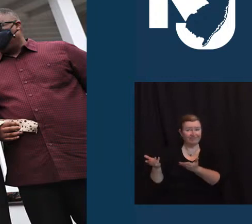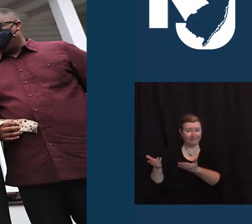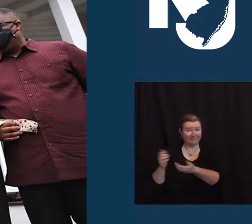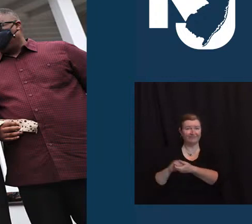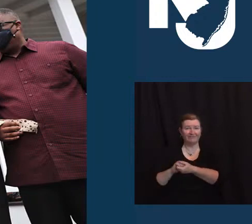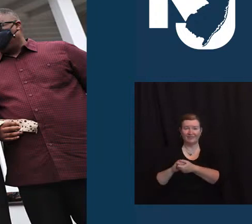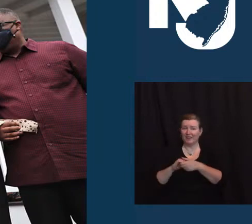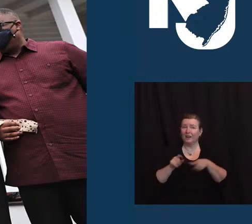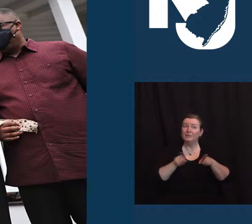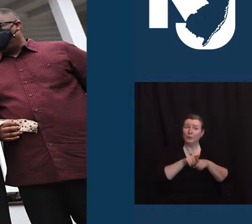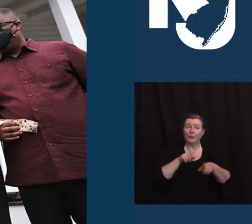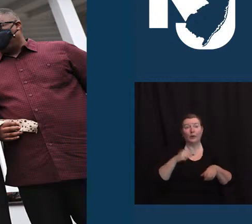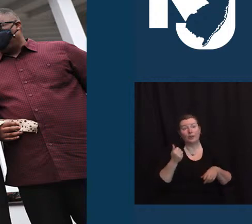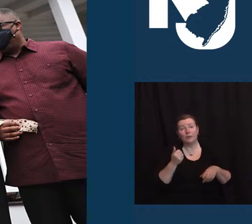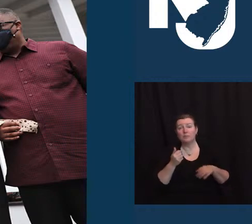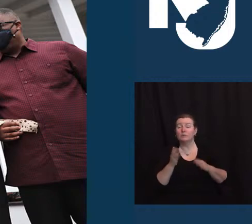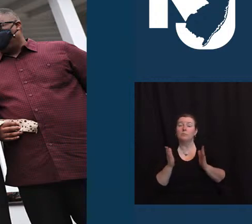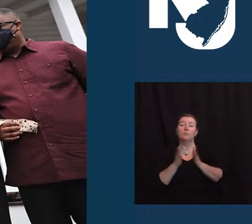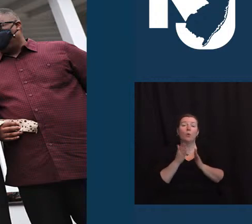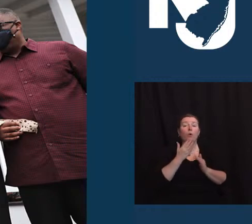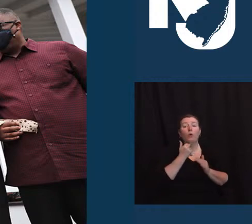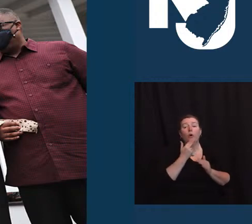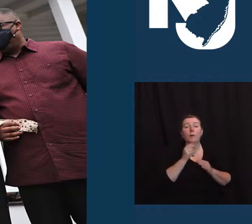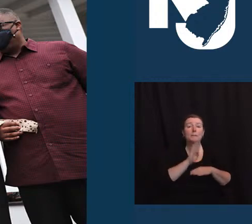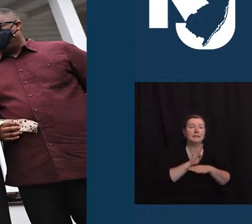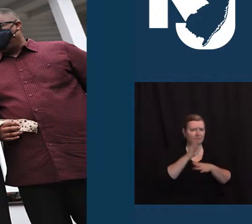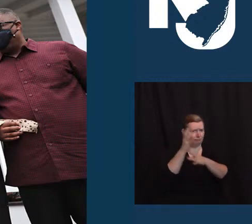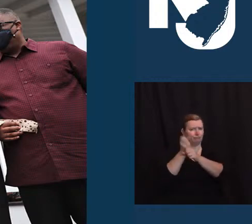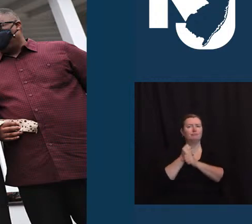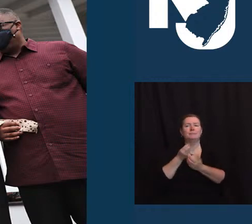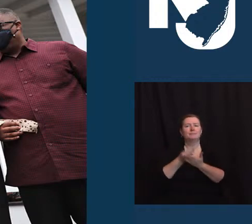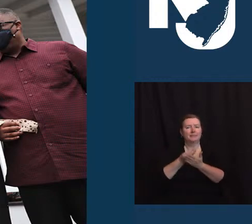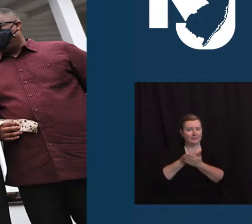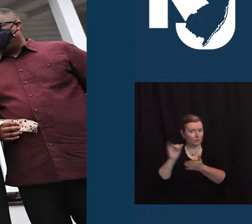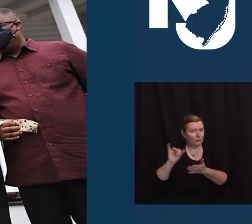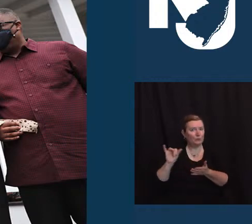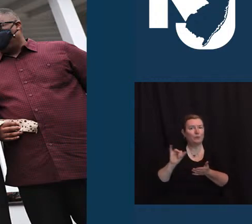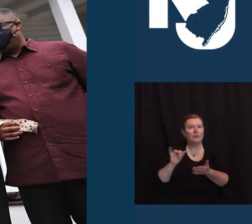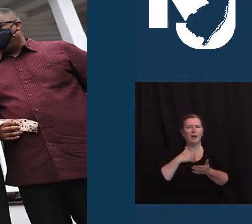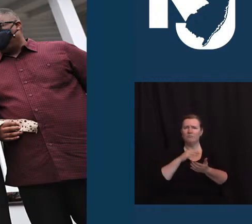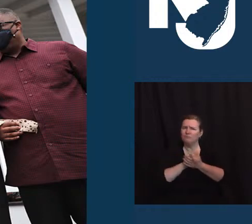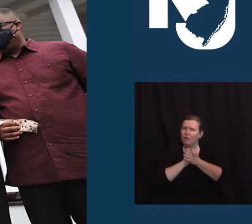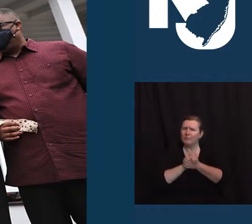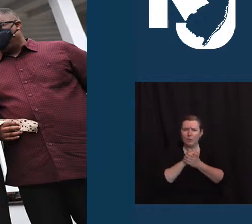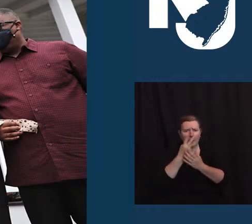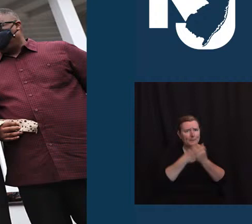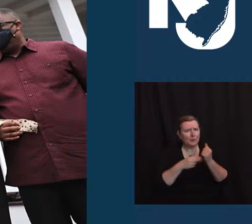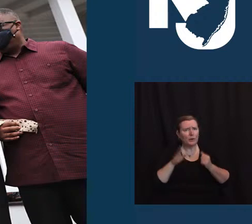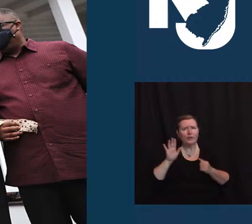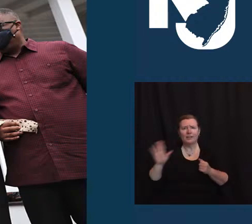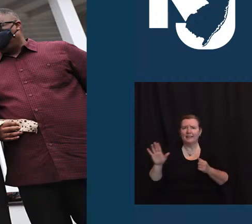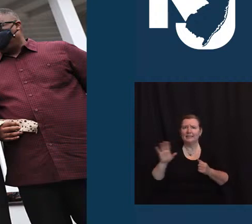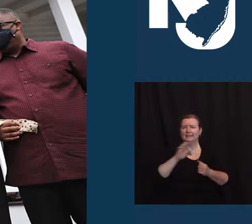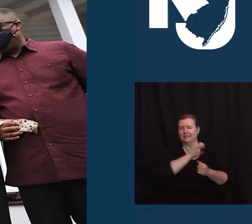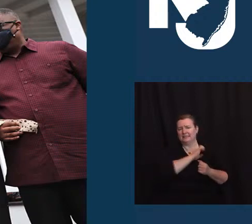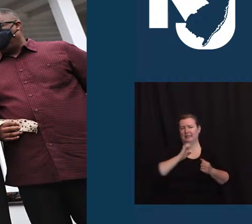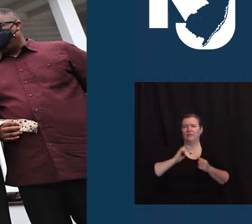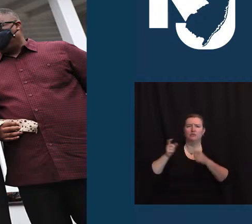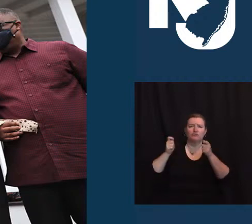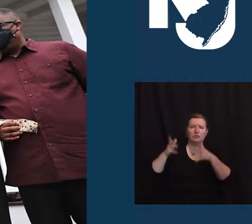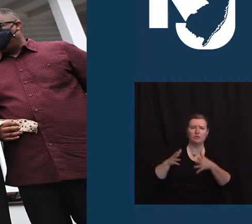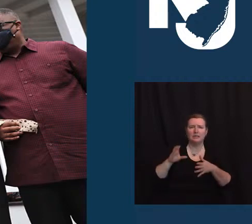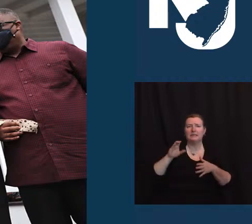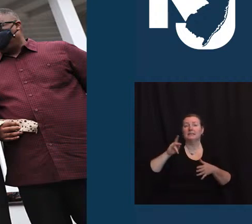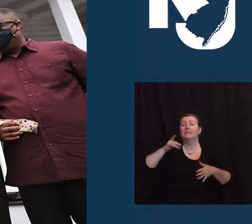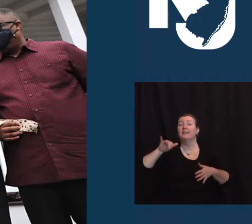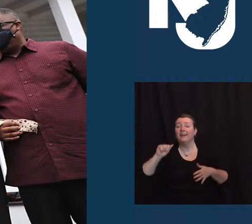businesses also received critical funding. So I congratulate both founding executive director Cynthia Mullock